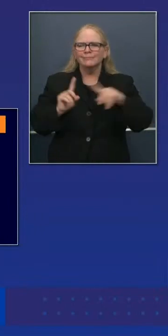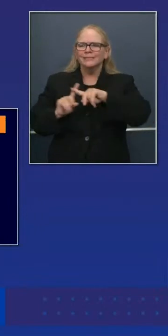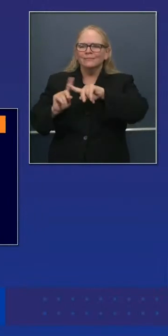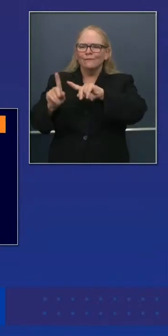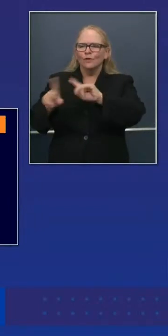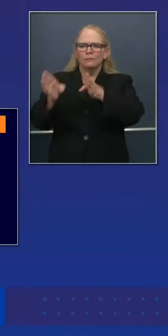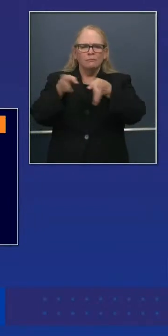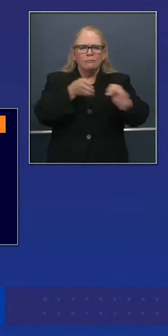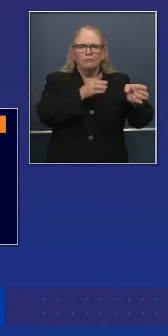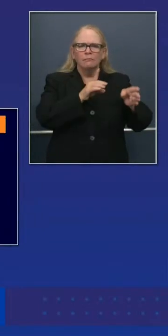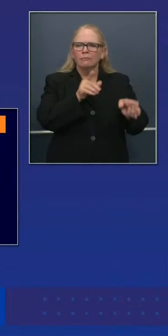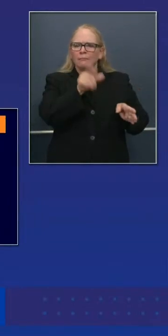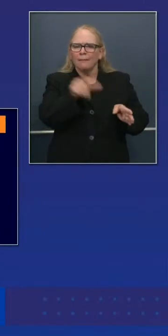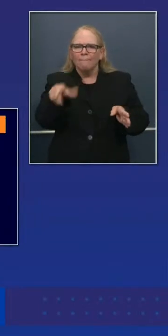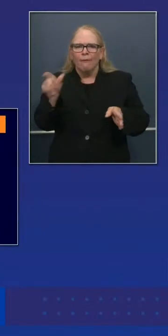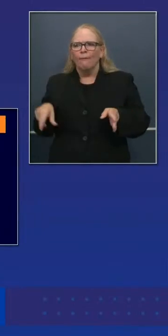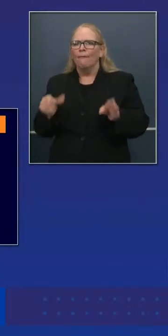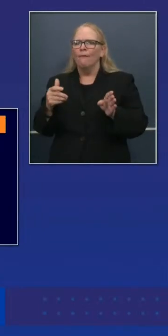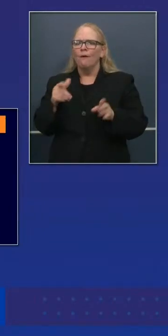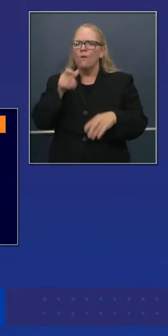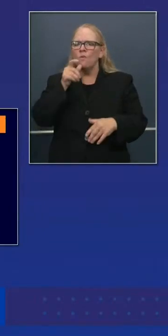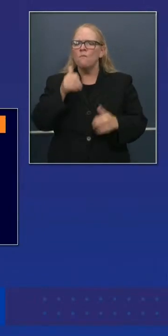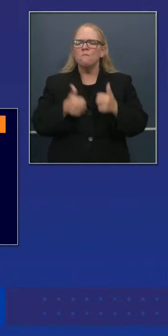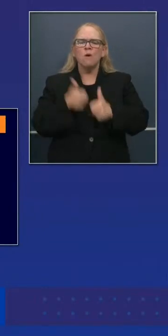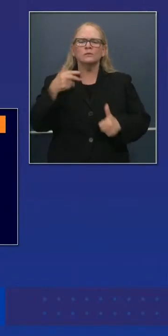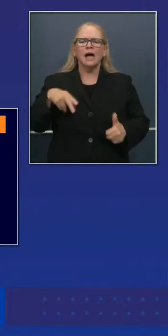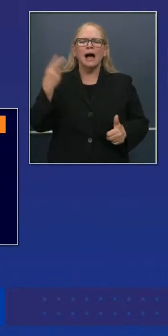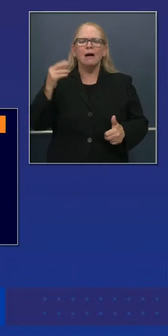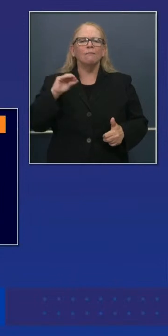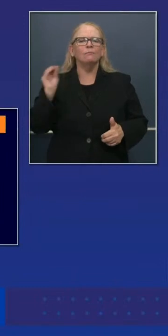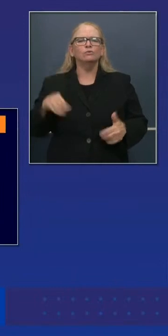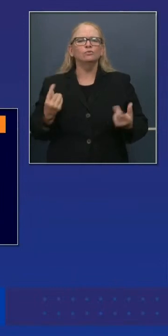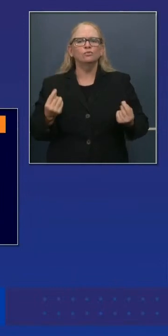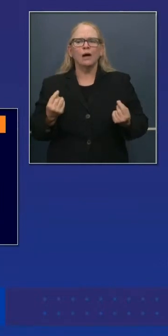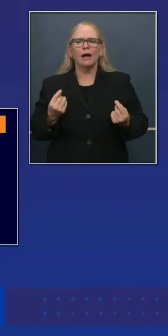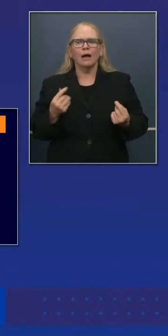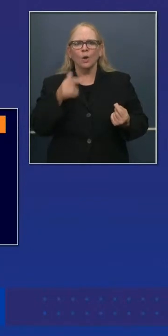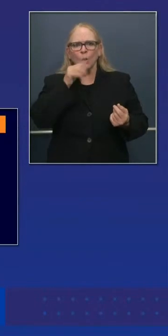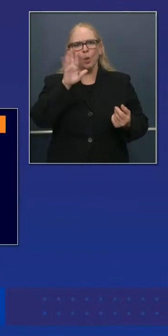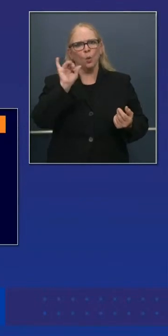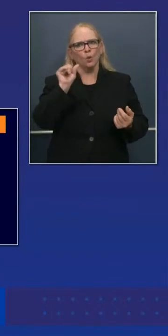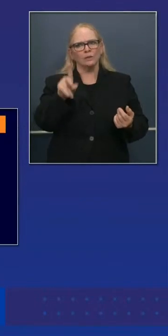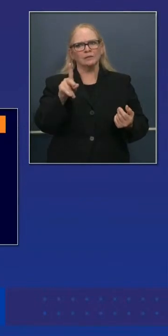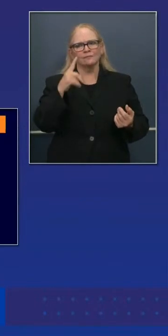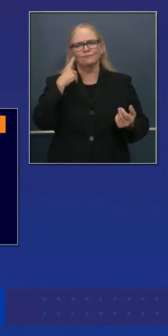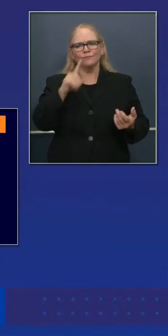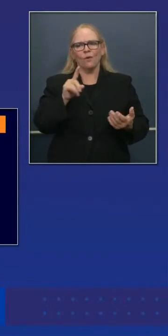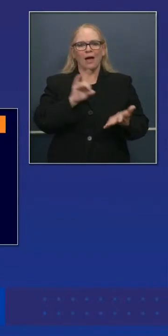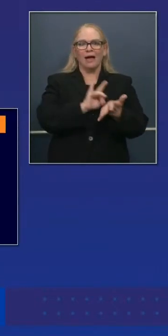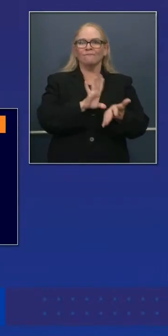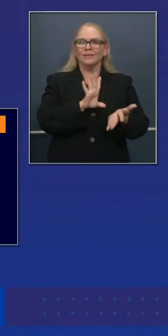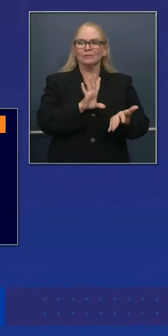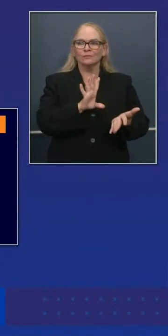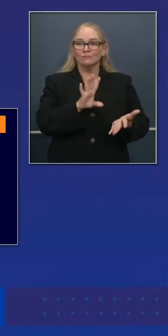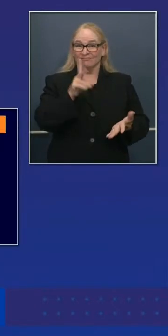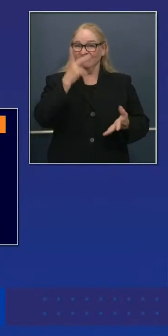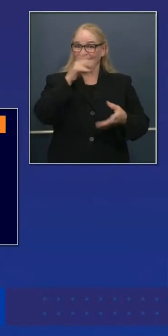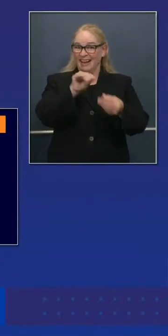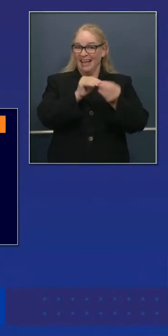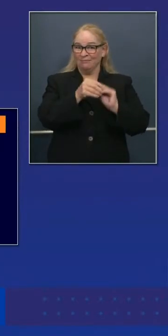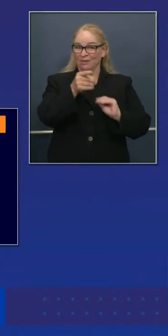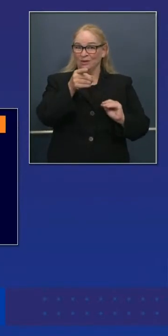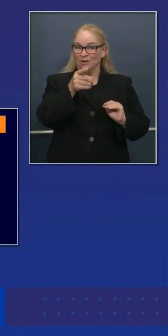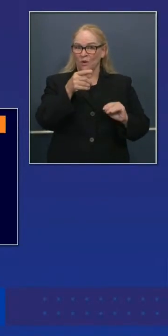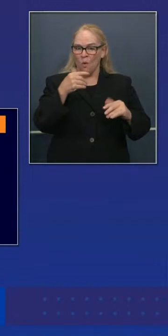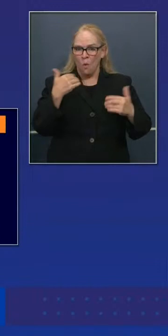are at risk of evictions. And you can see in this second bullet point on this slide, about 3/4